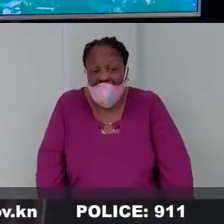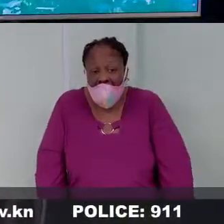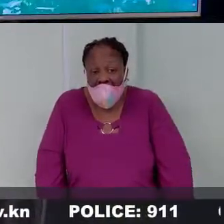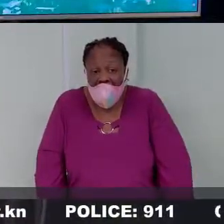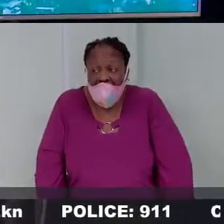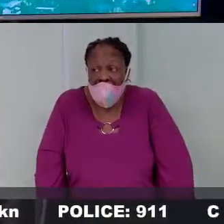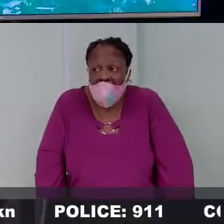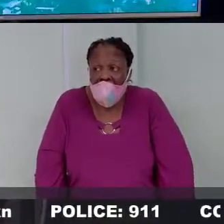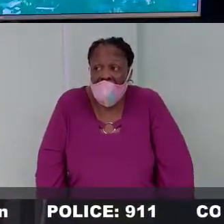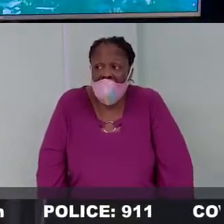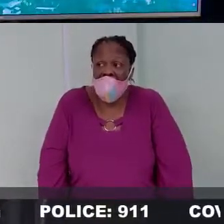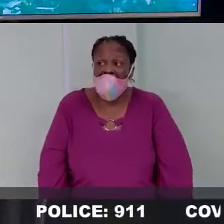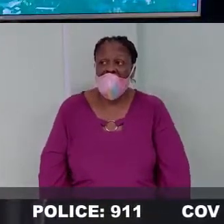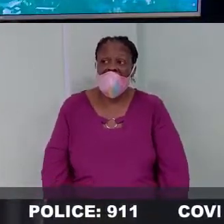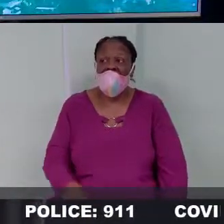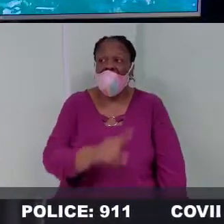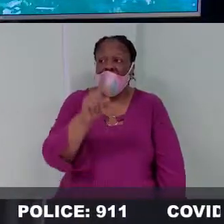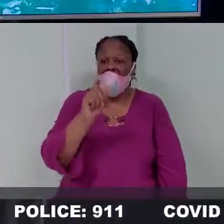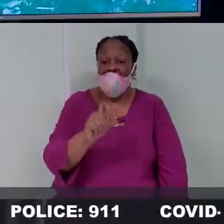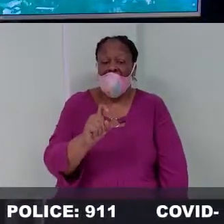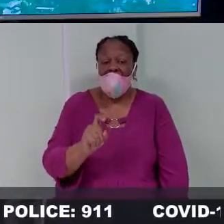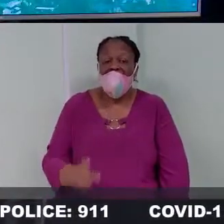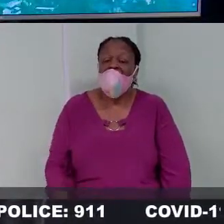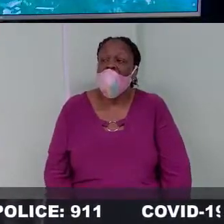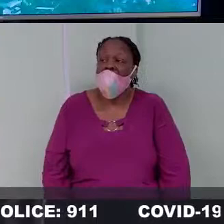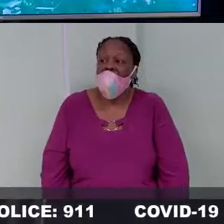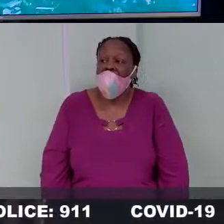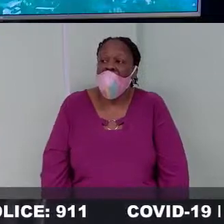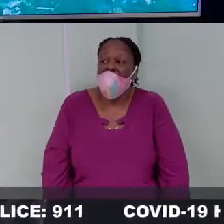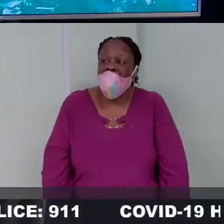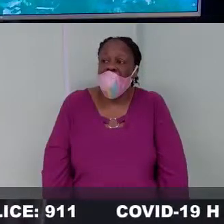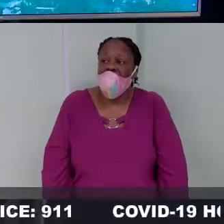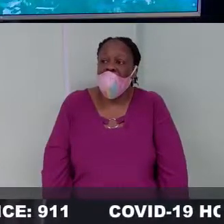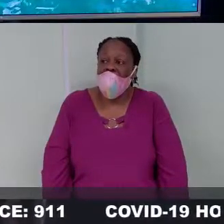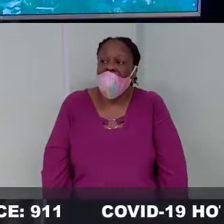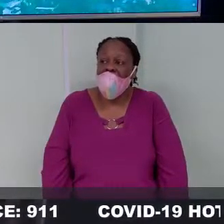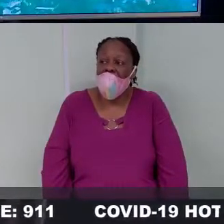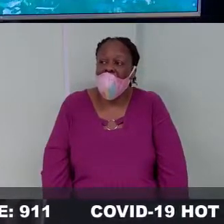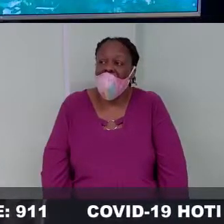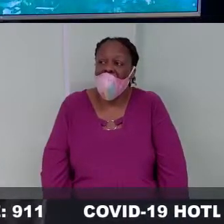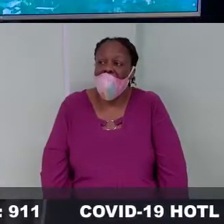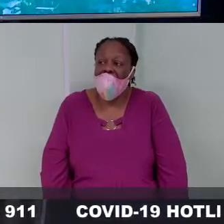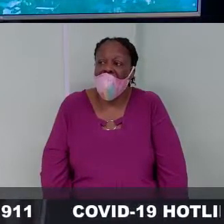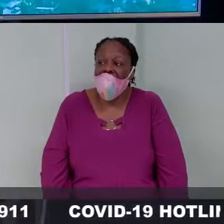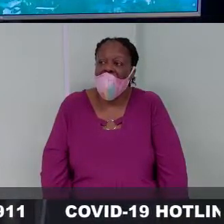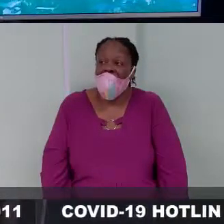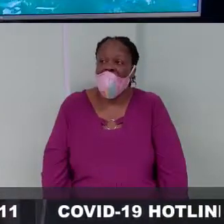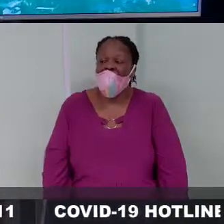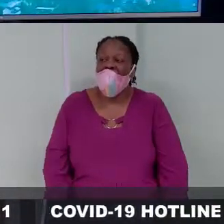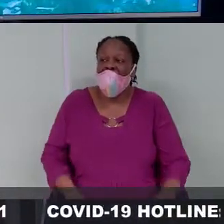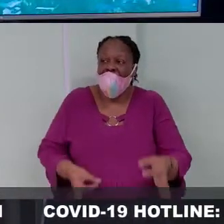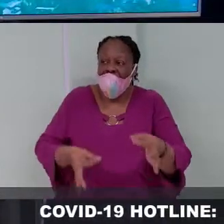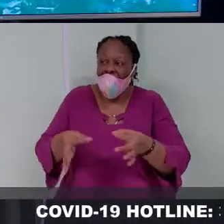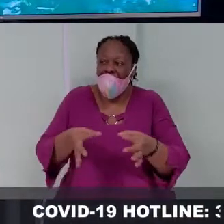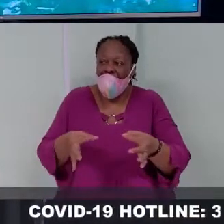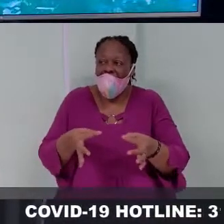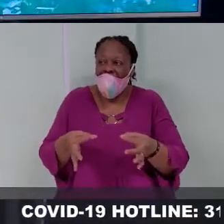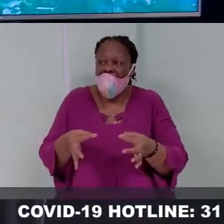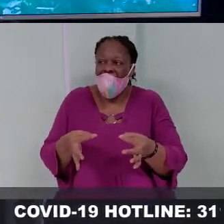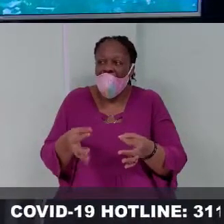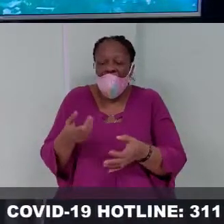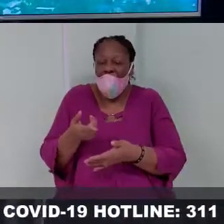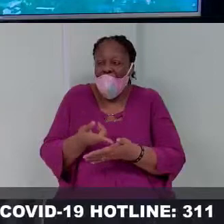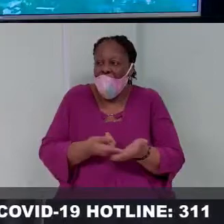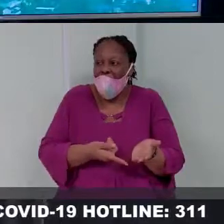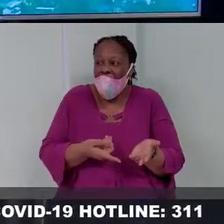And this is the last question for the day from Von Radio. Can you explain the procedure or what